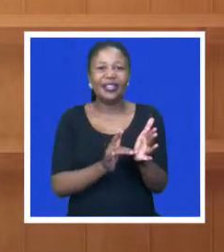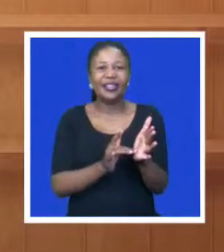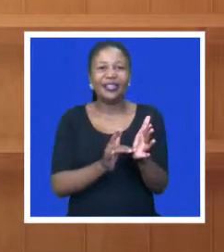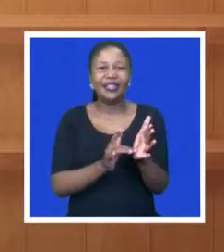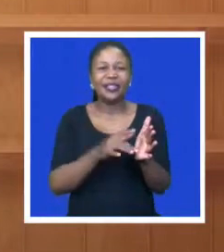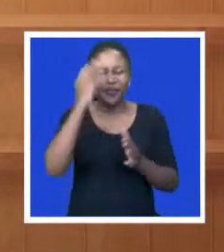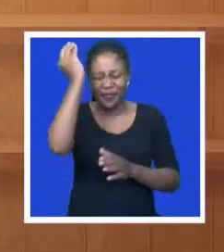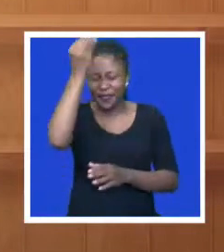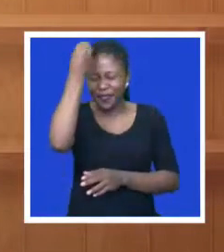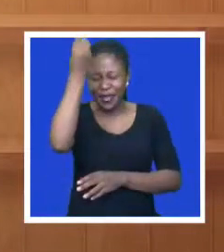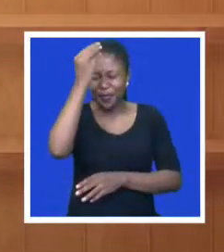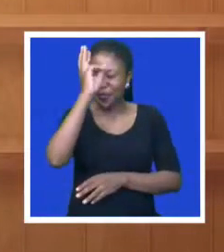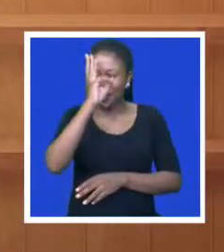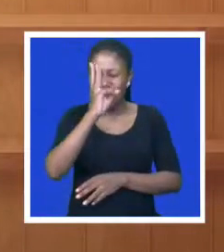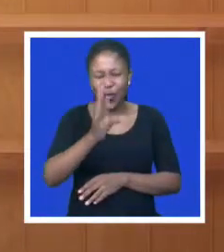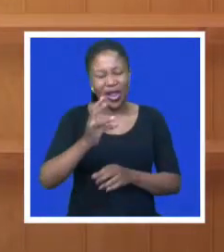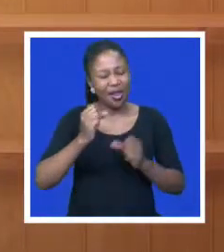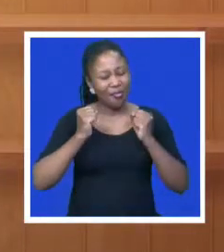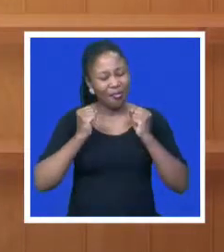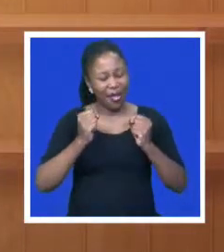dear Elena.